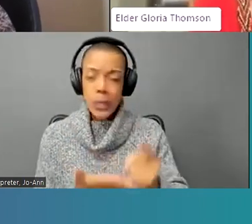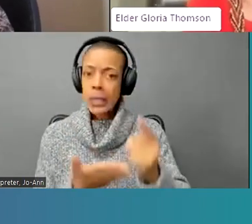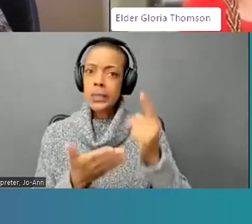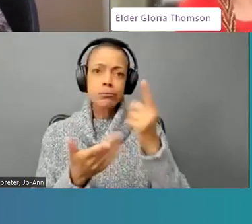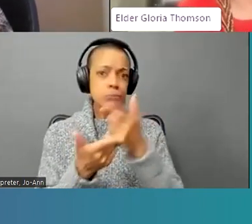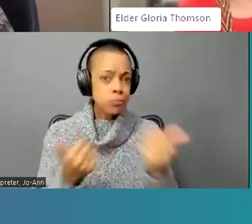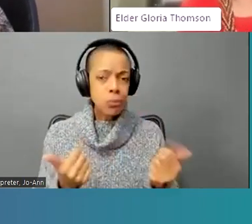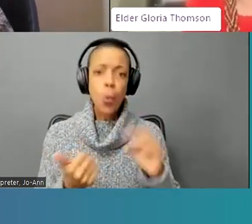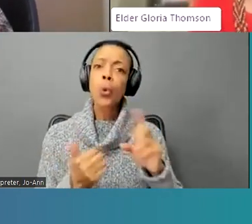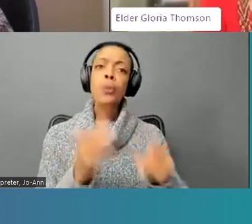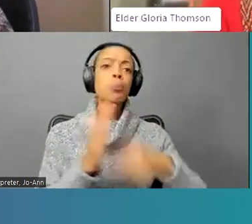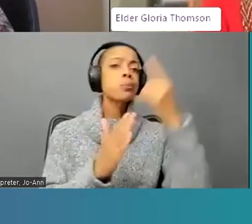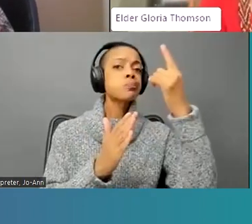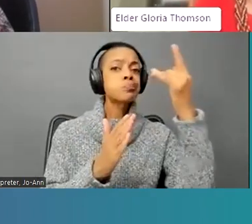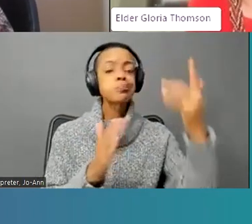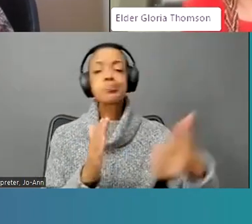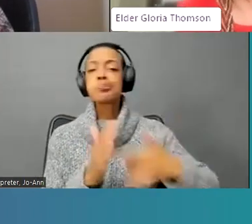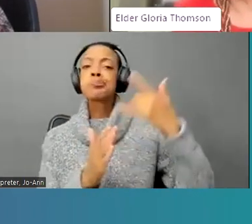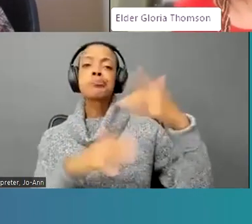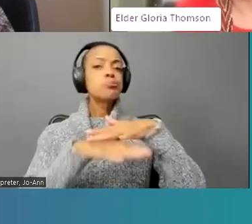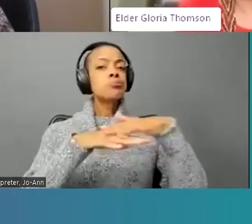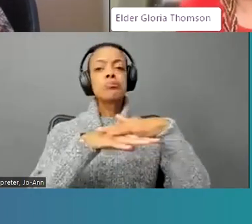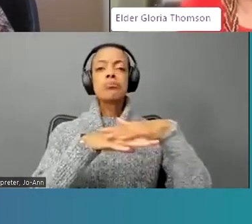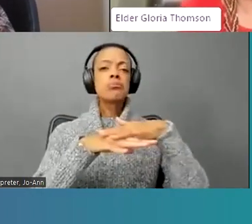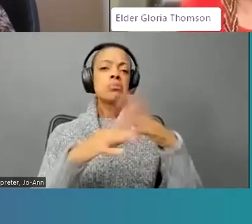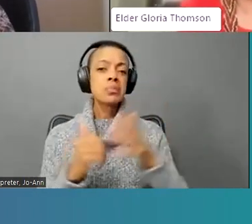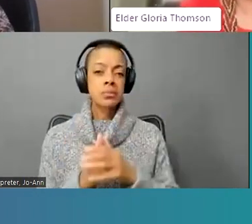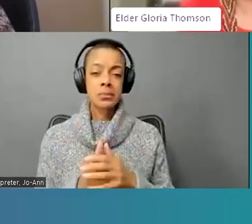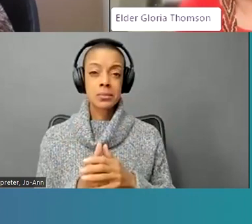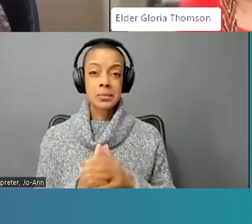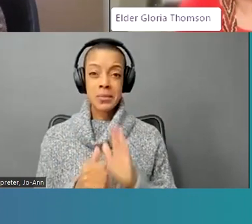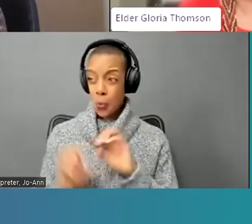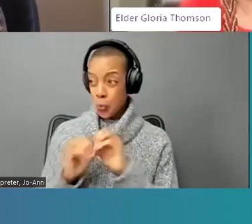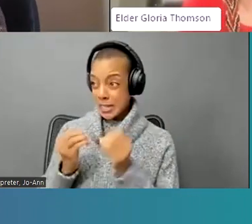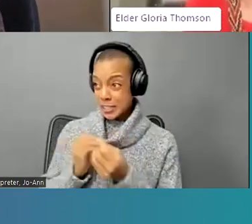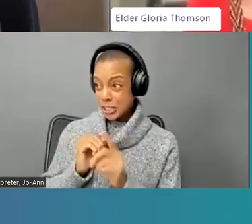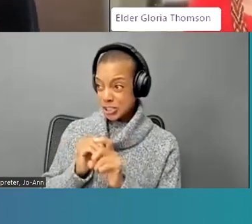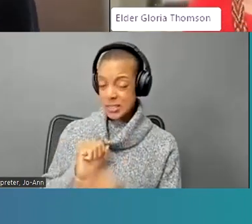in those kinds of situations? Organizations?